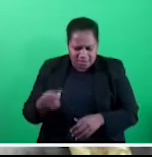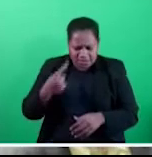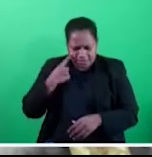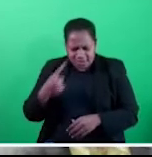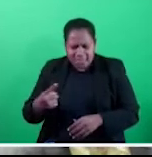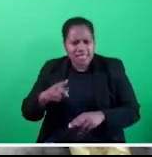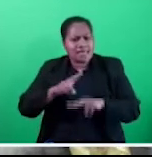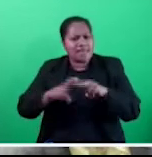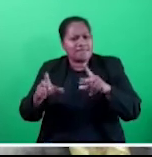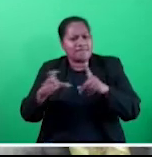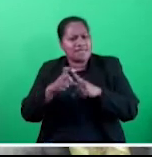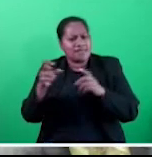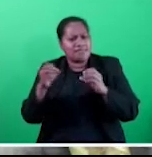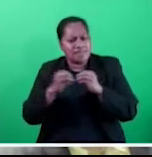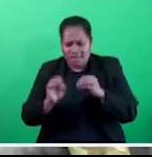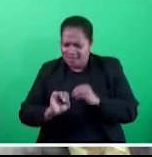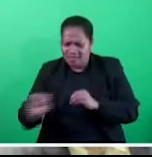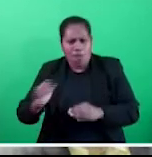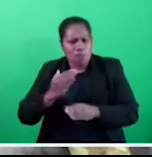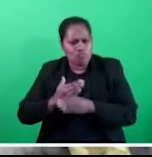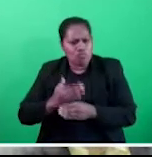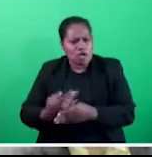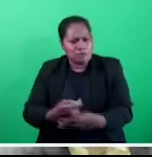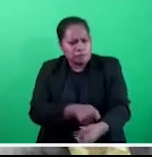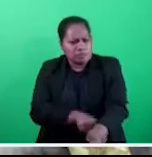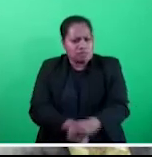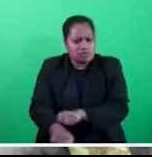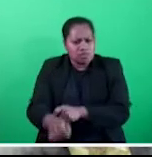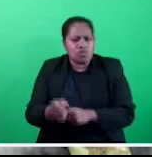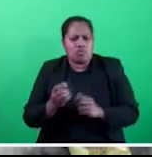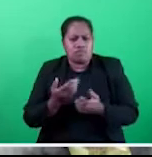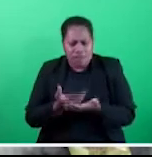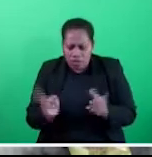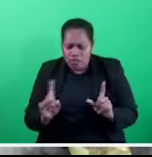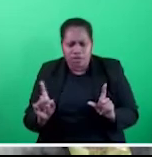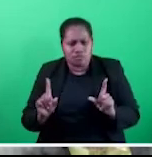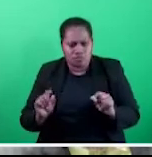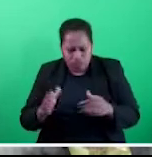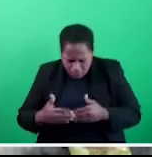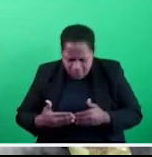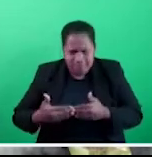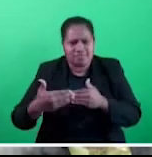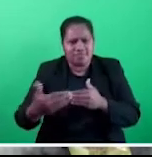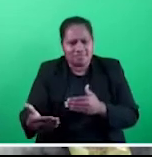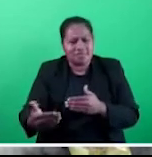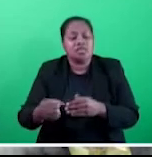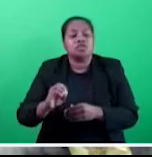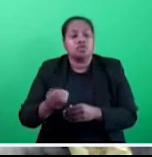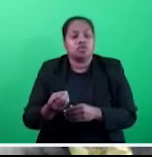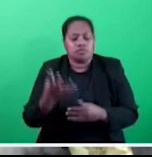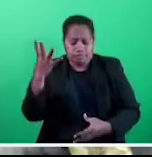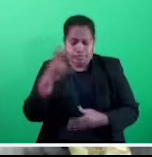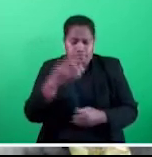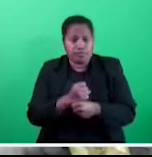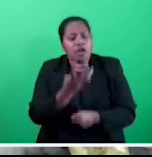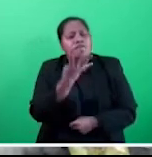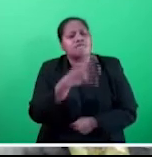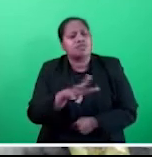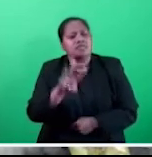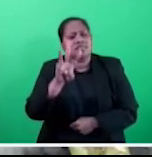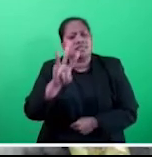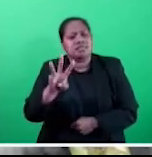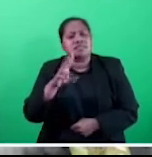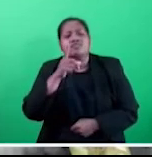in place. Under this Sustainable Energy Financing Project, there were a total of 43 loans that were provided to 9